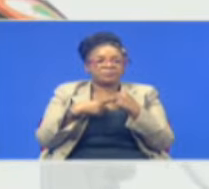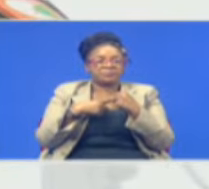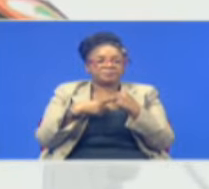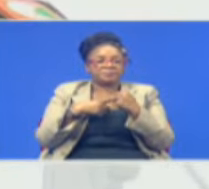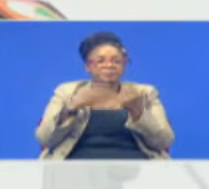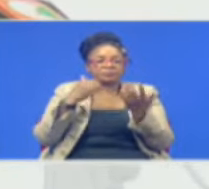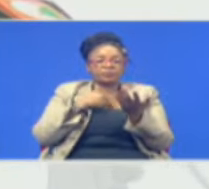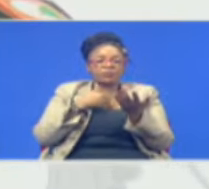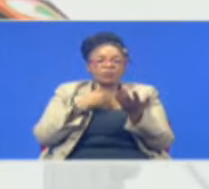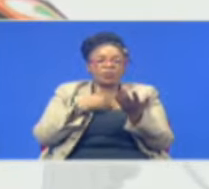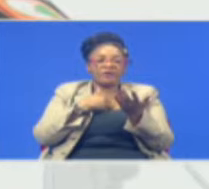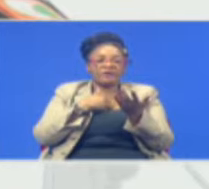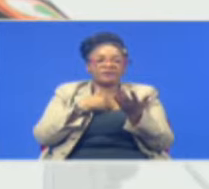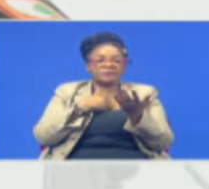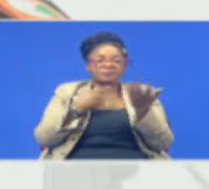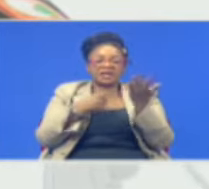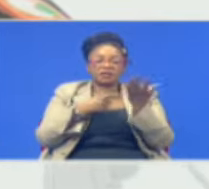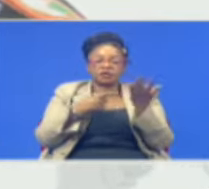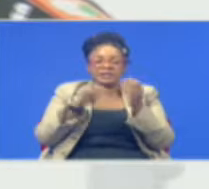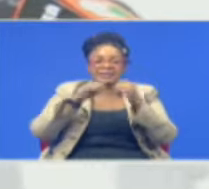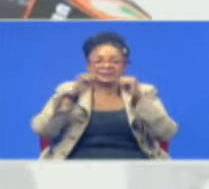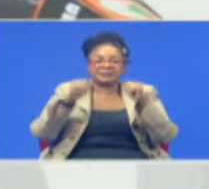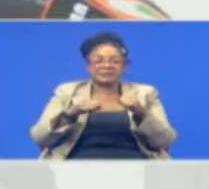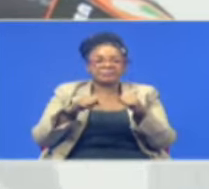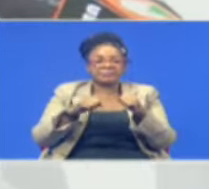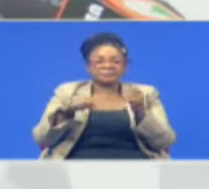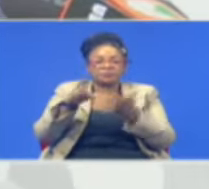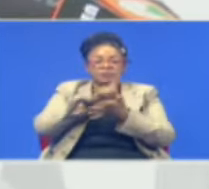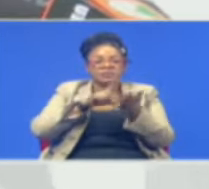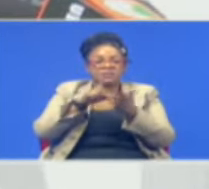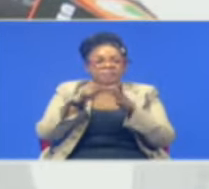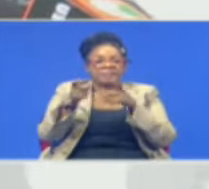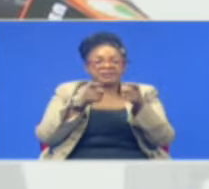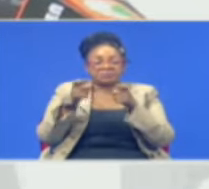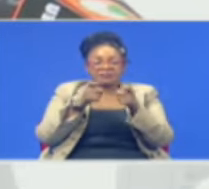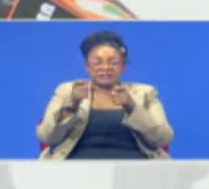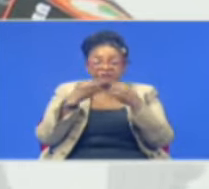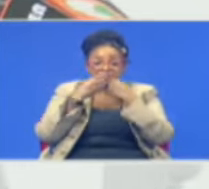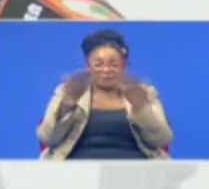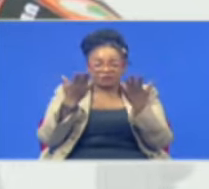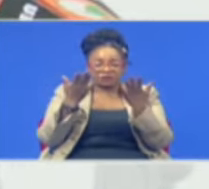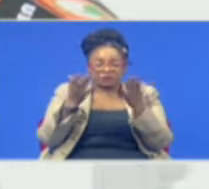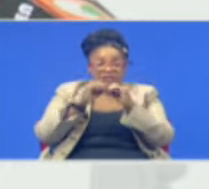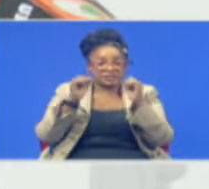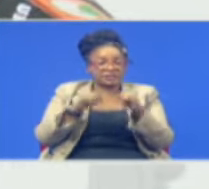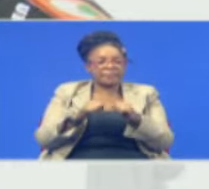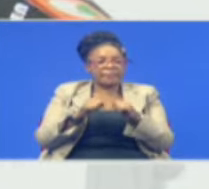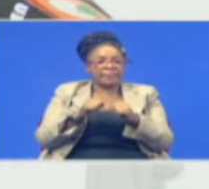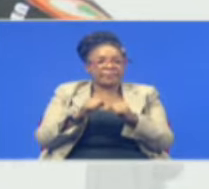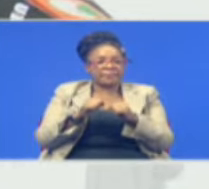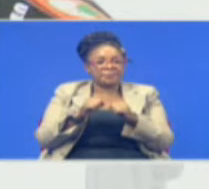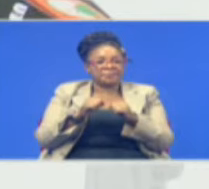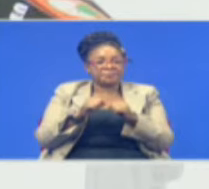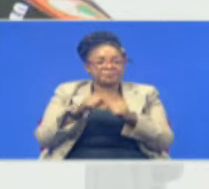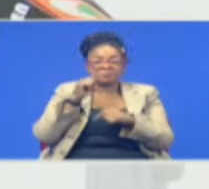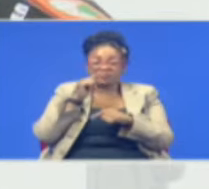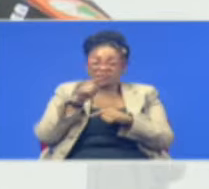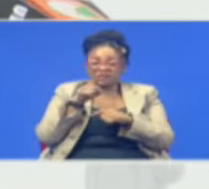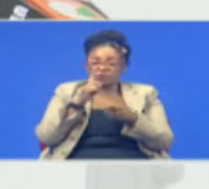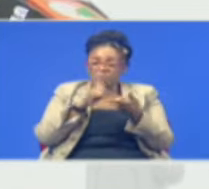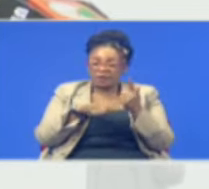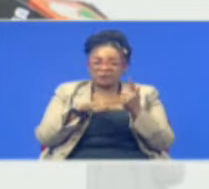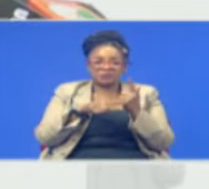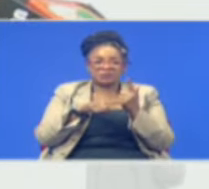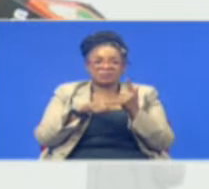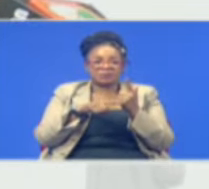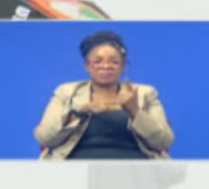system, which is called the Logistic Management Information Systems. And this is what